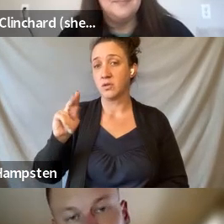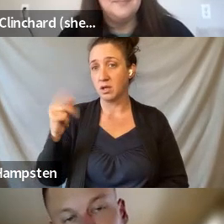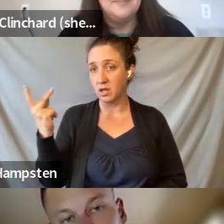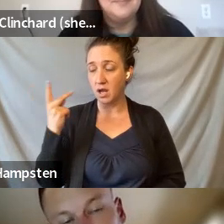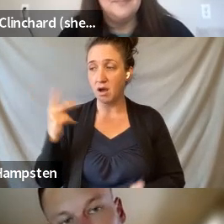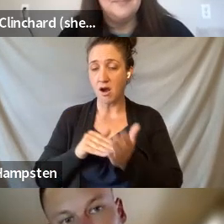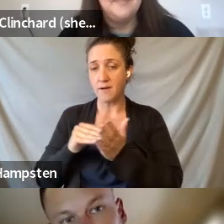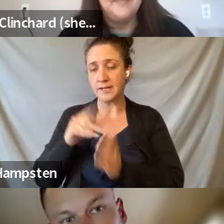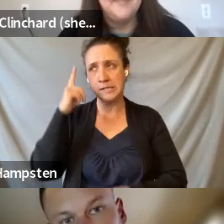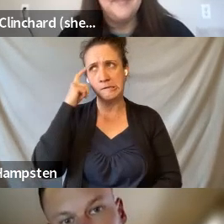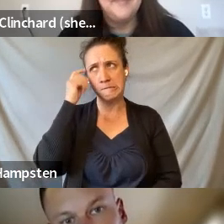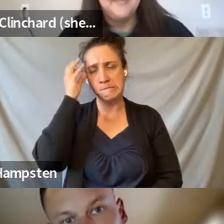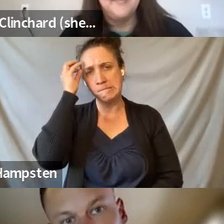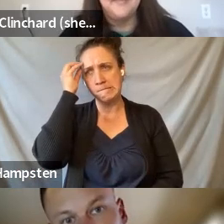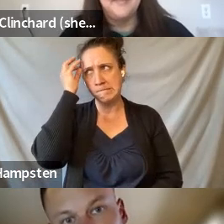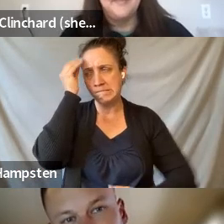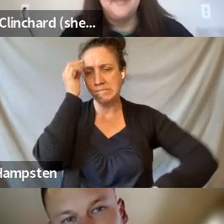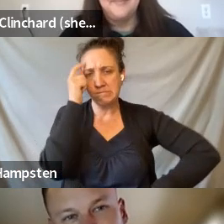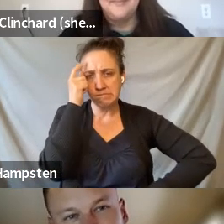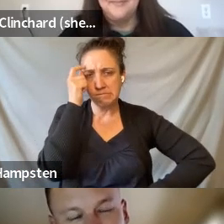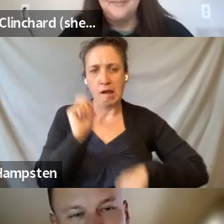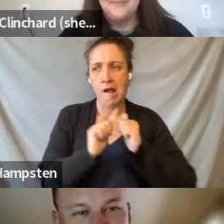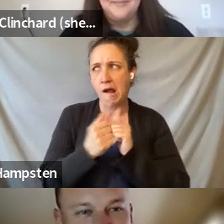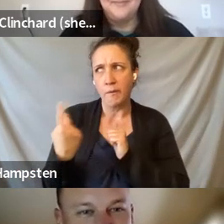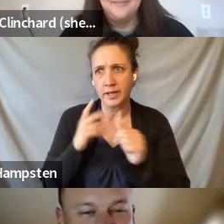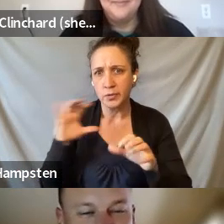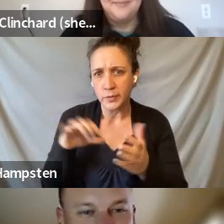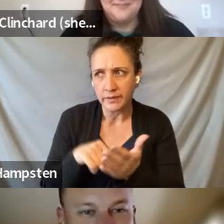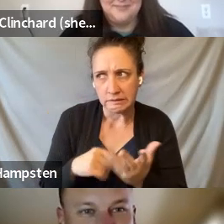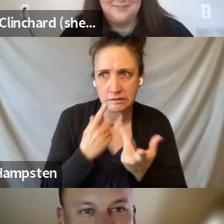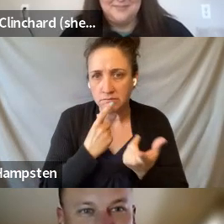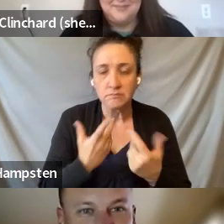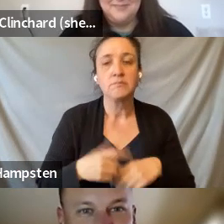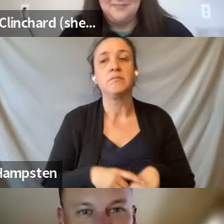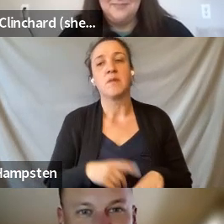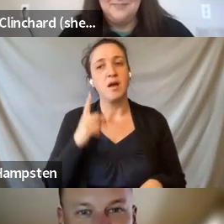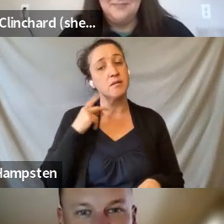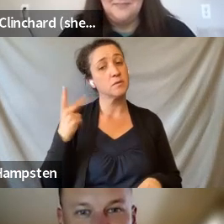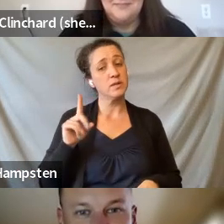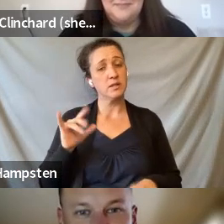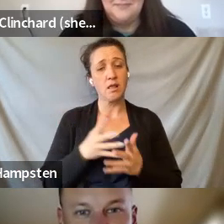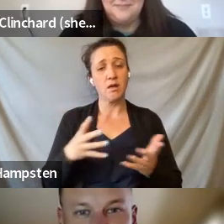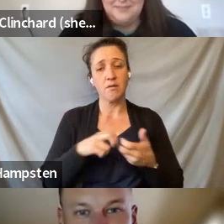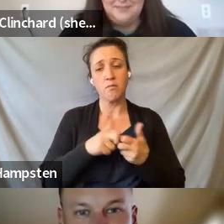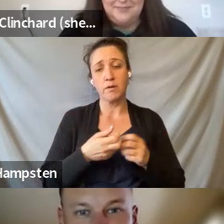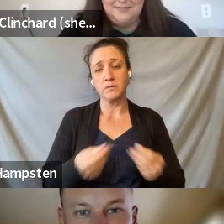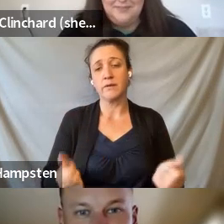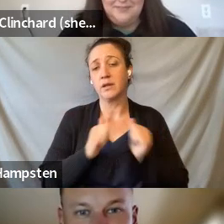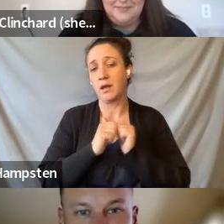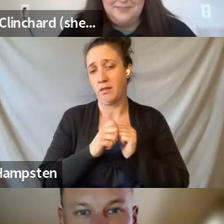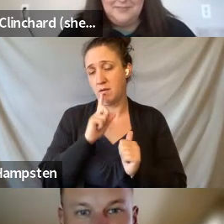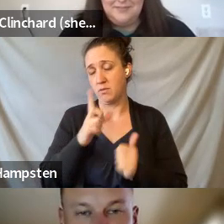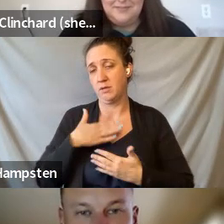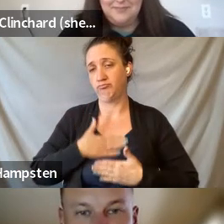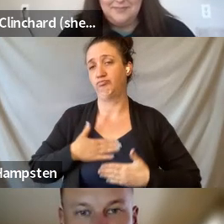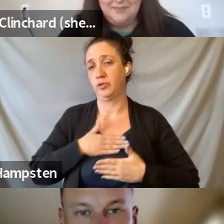scratching our heads like, how are we going to do this? And I think we did a lot of problem solving together, which I really